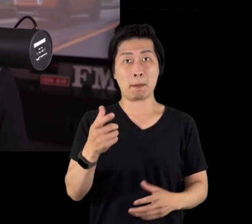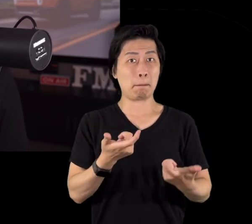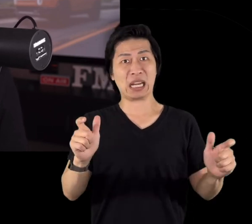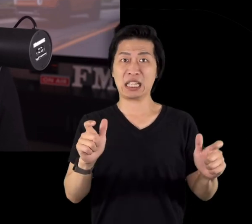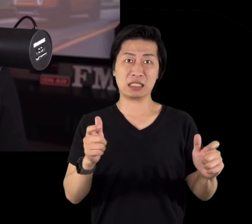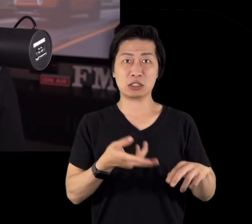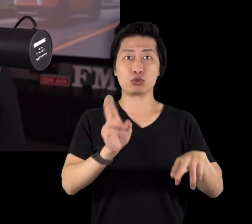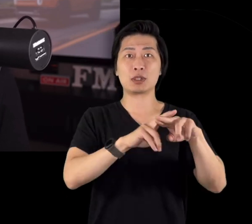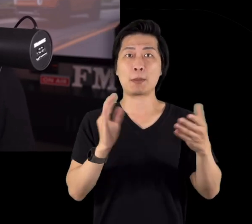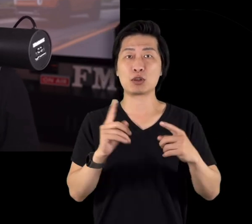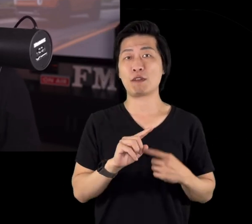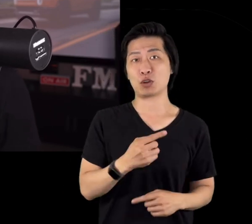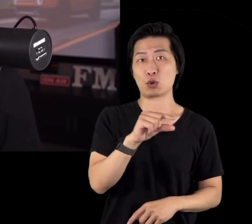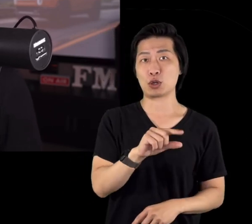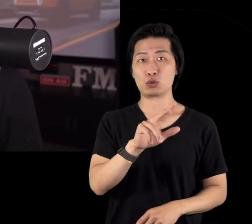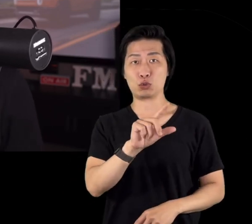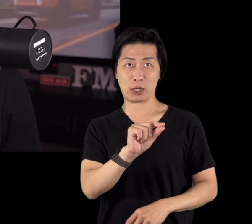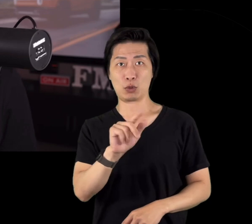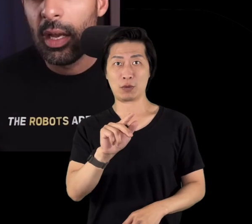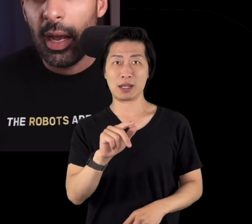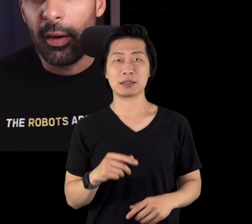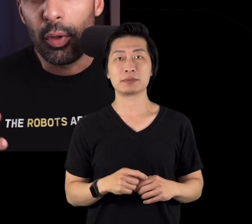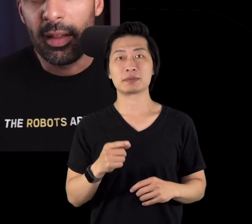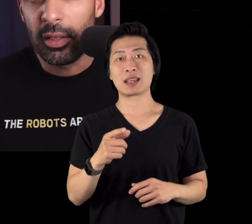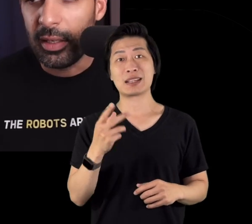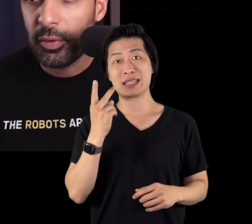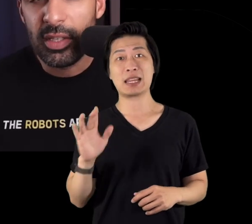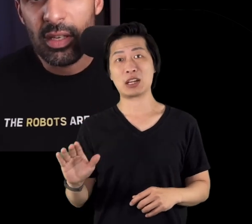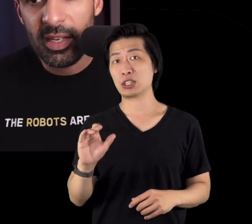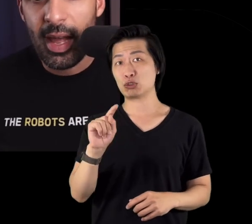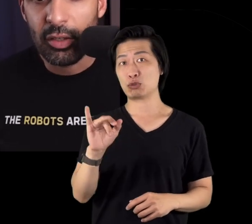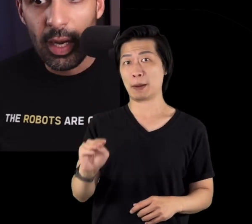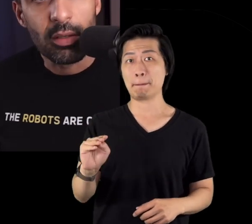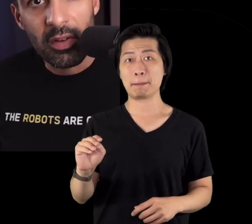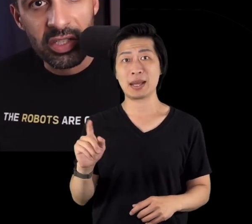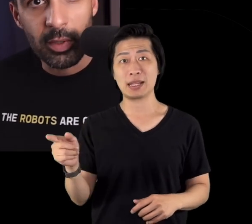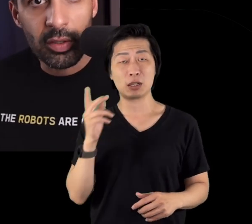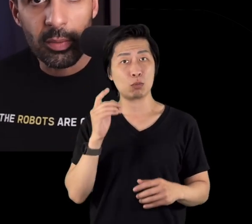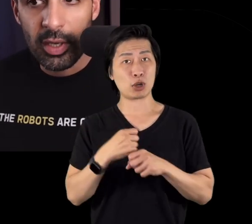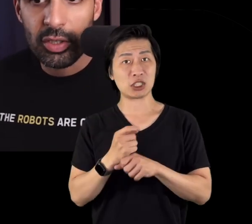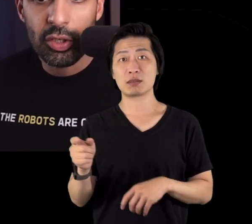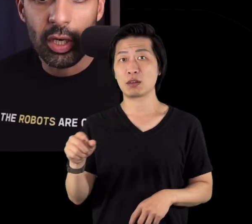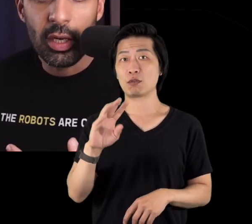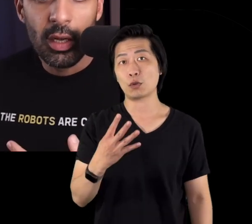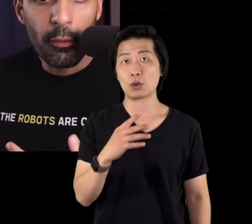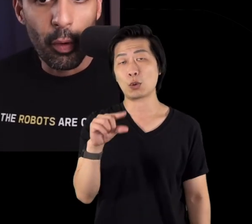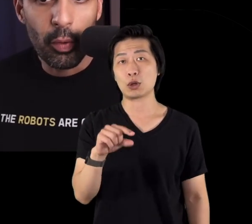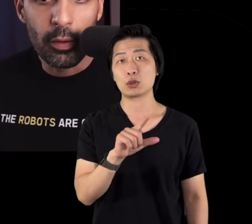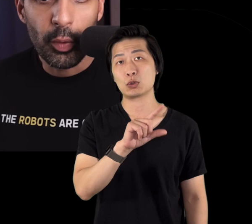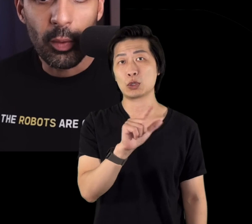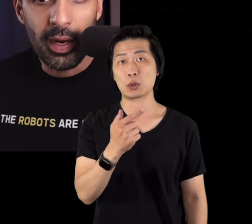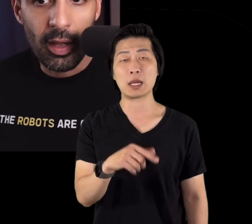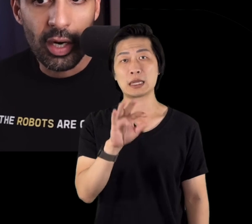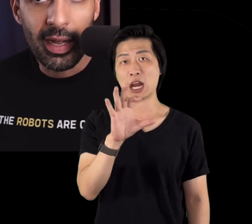quarter. Huge jump versus the first quarter of 23. And then if we look at their deliveries, same exact trend, very similar to the production chart. Fourth